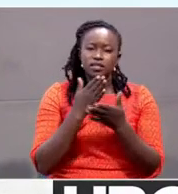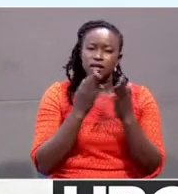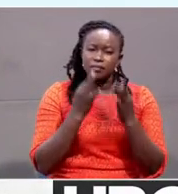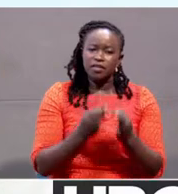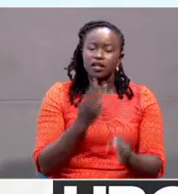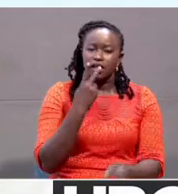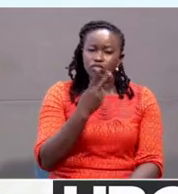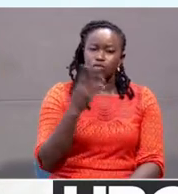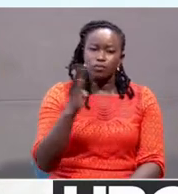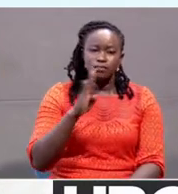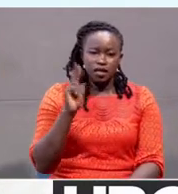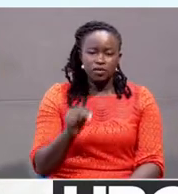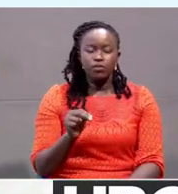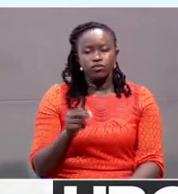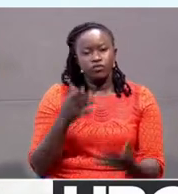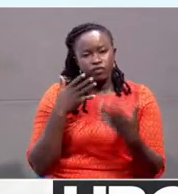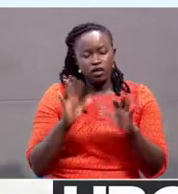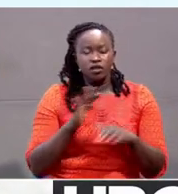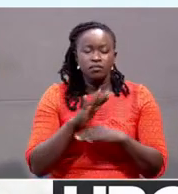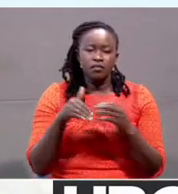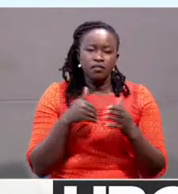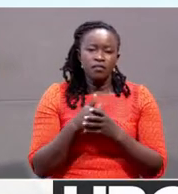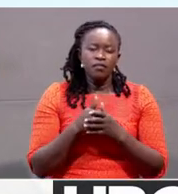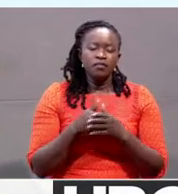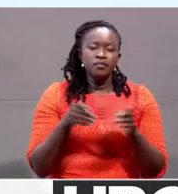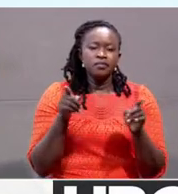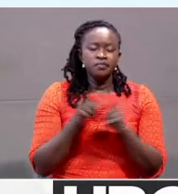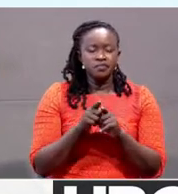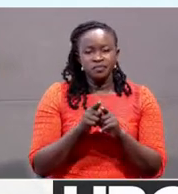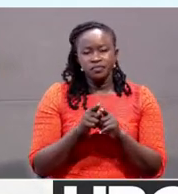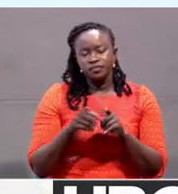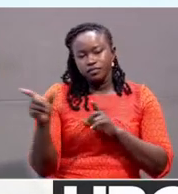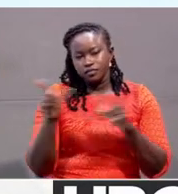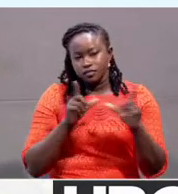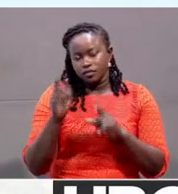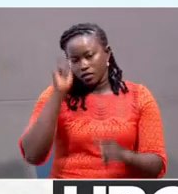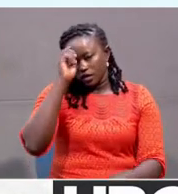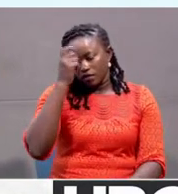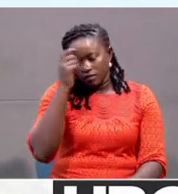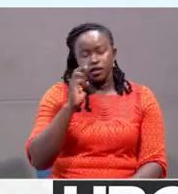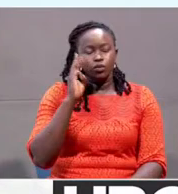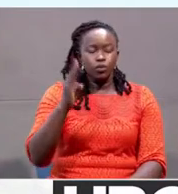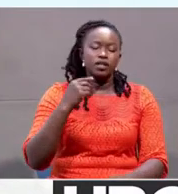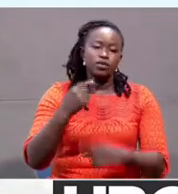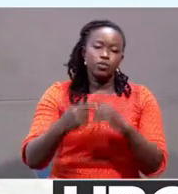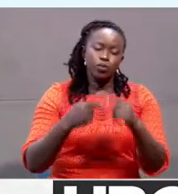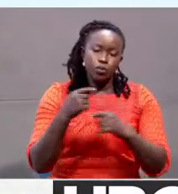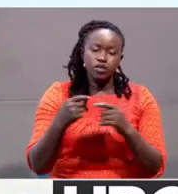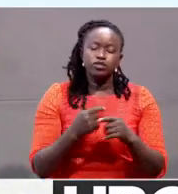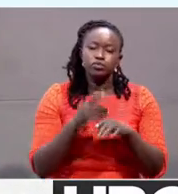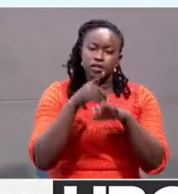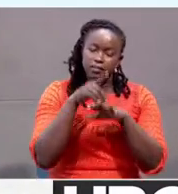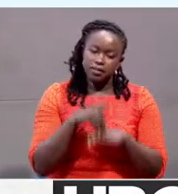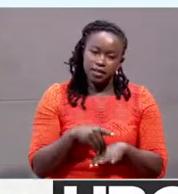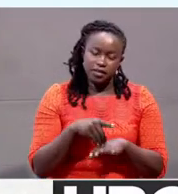2 billion to have it complete. And as a local government, we shall still continue entirely